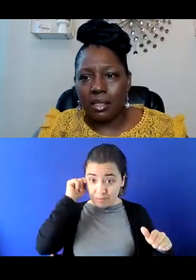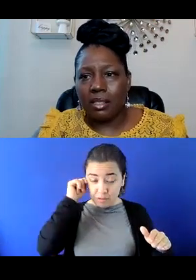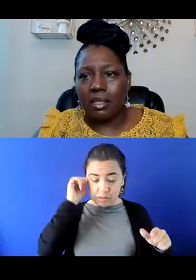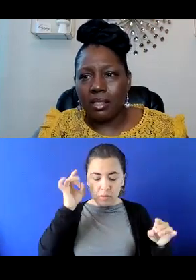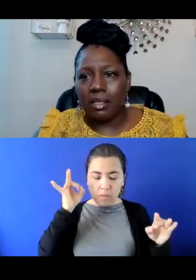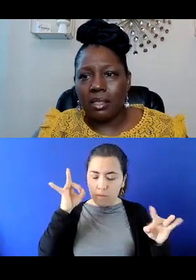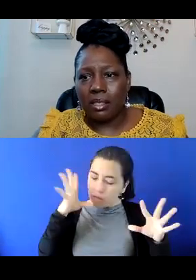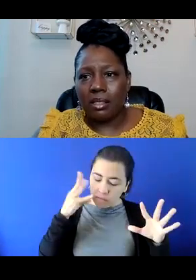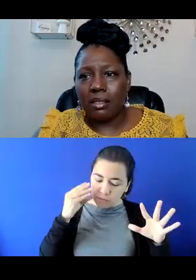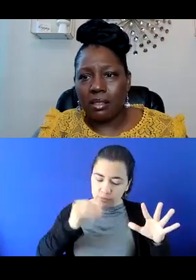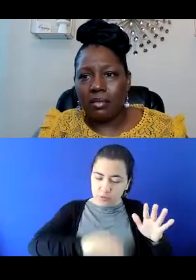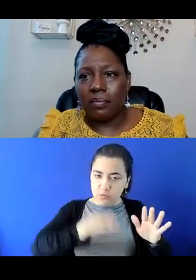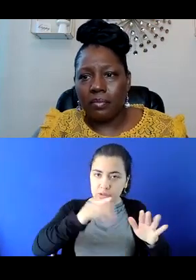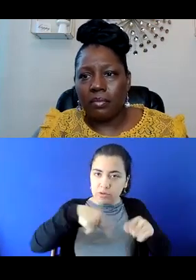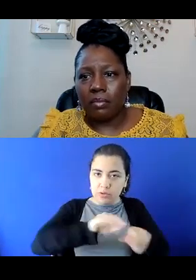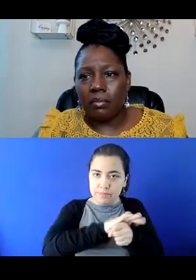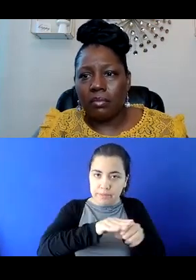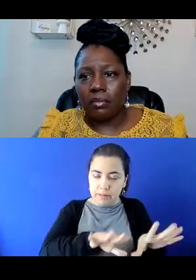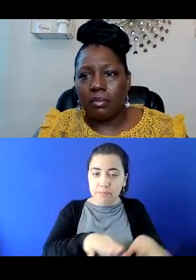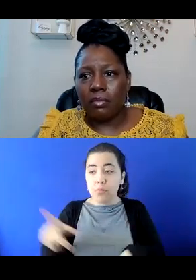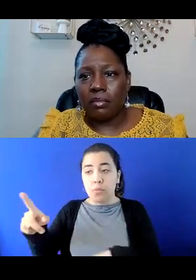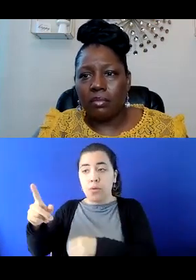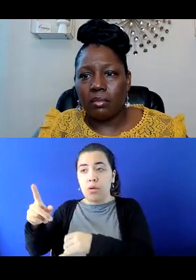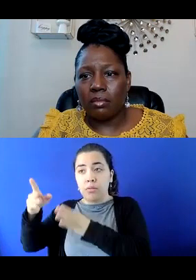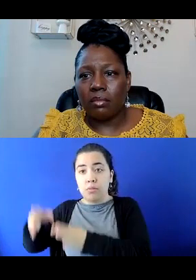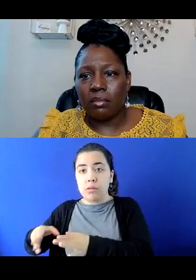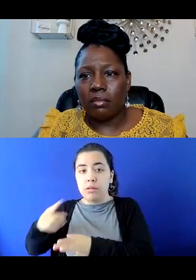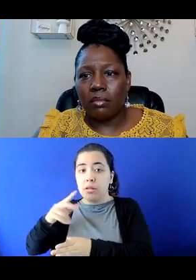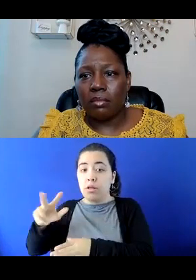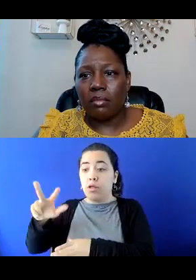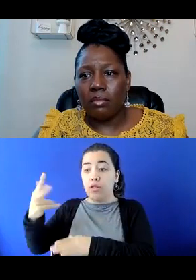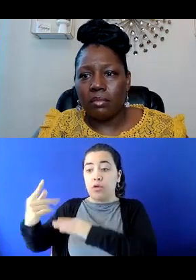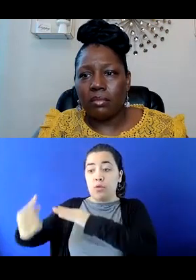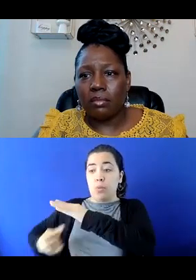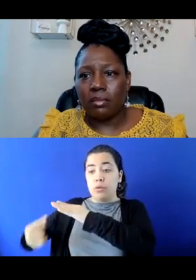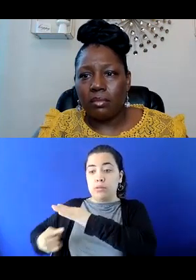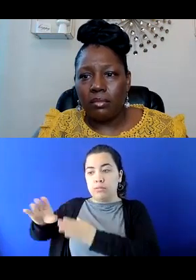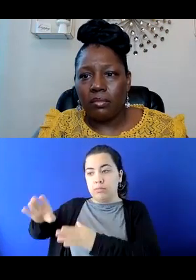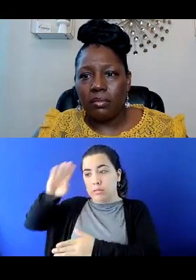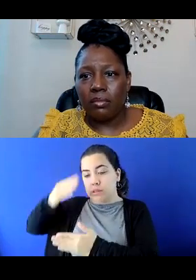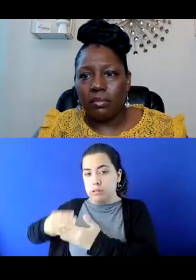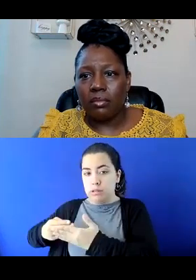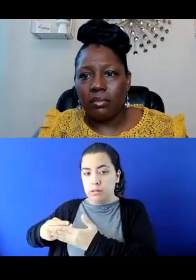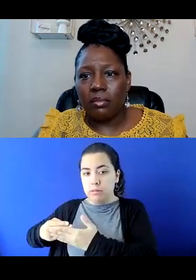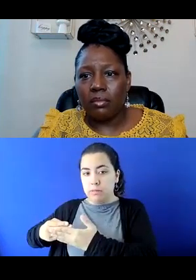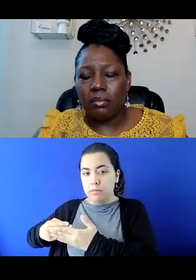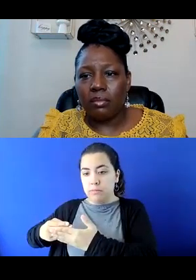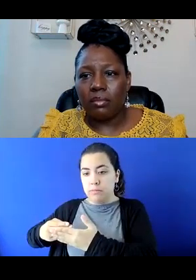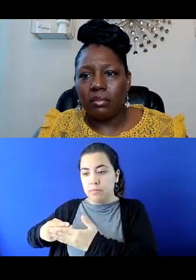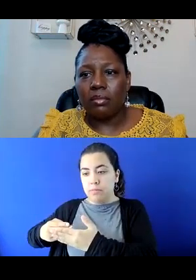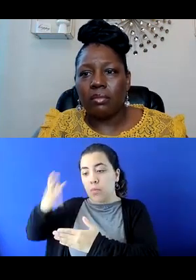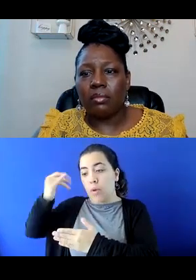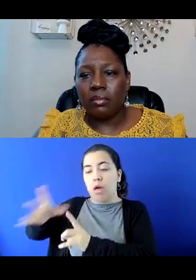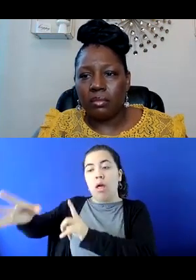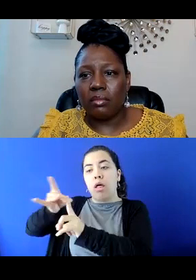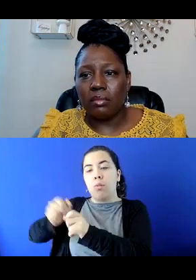Another person shared that their son just started his third quarantine yesterday due to contact with a positive person and positive family